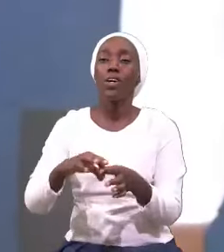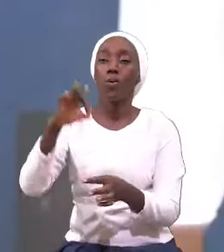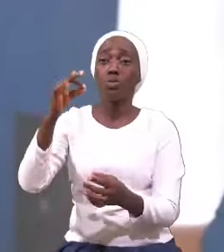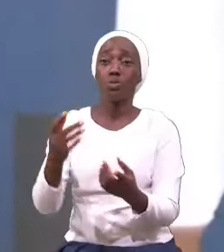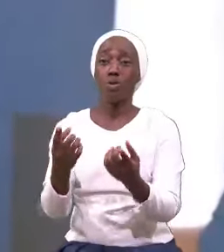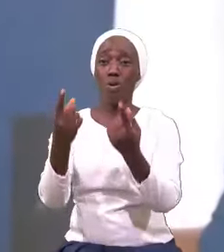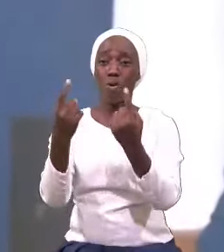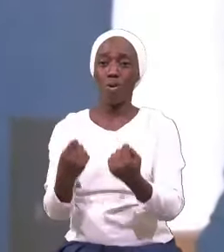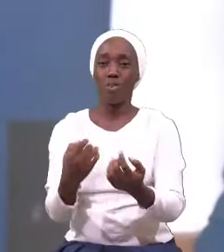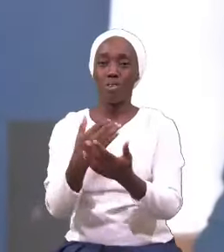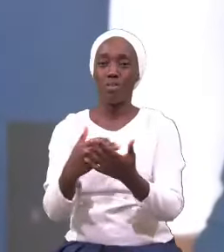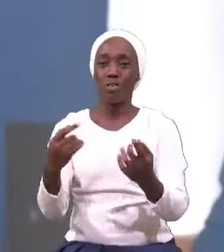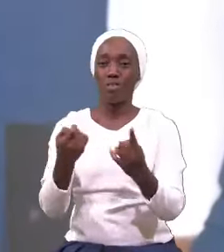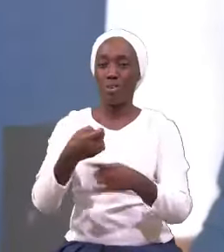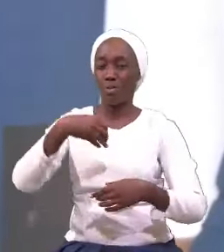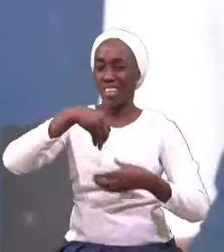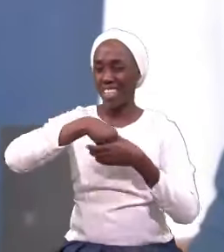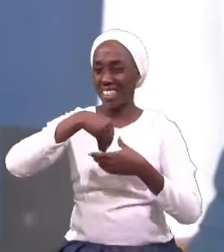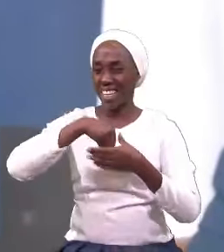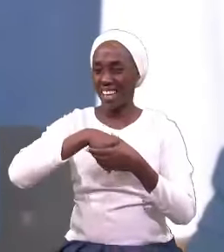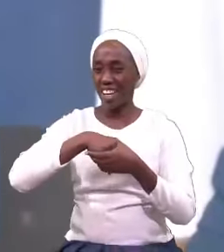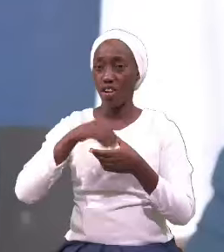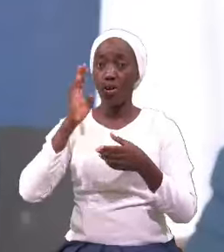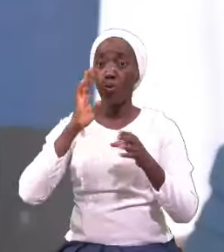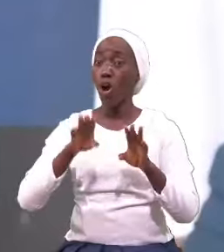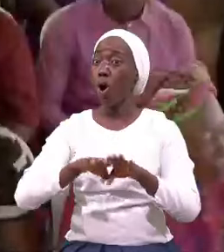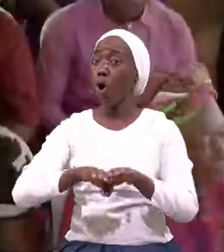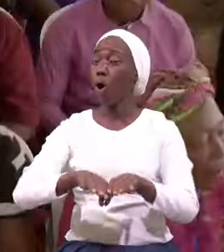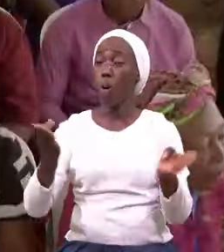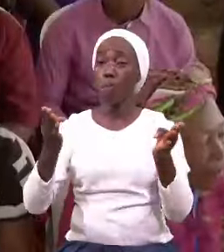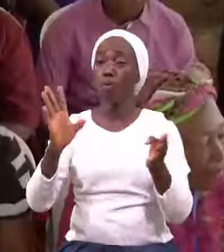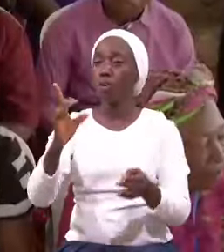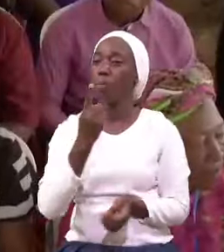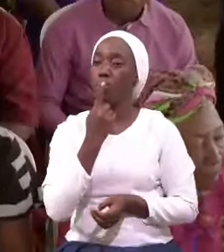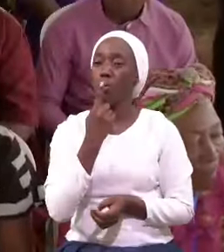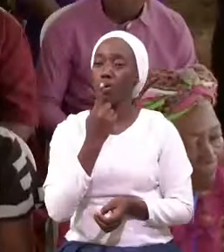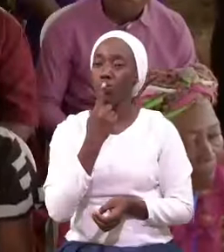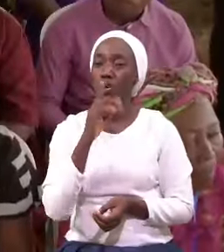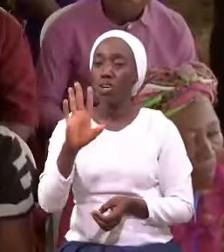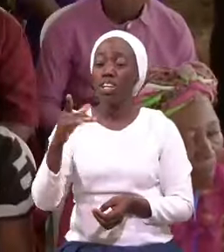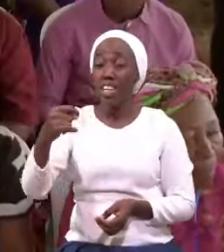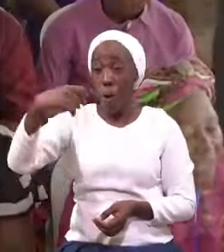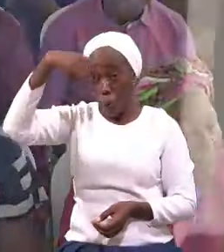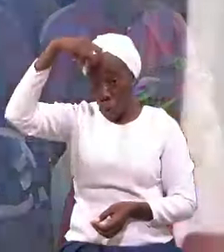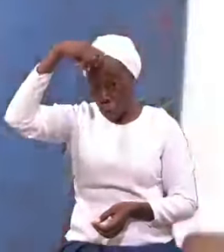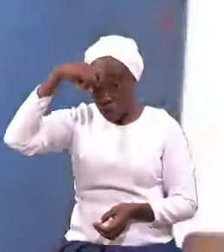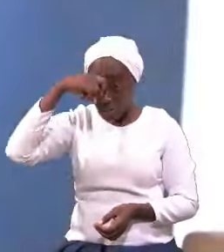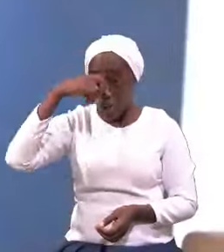from inside will open your mouth. The wisdom of God will come